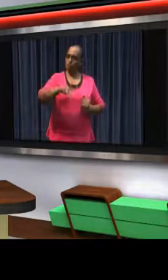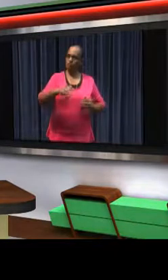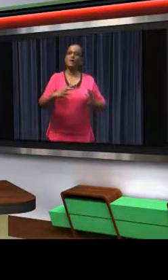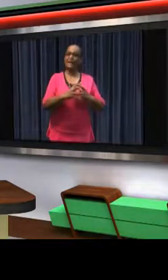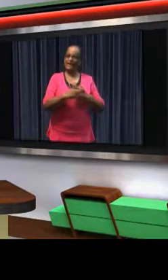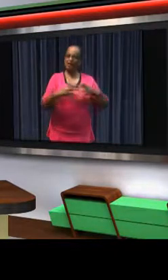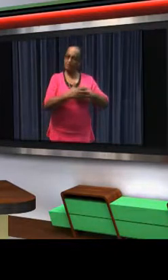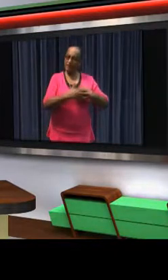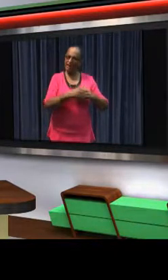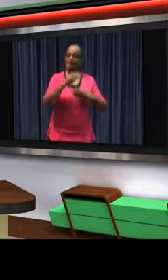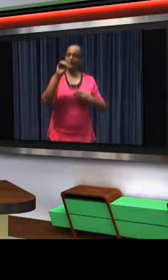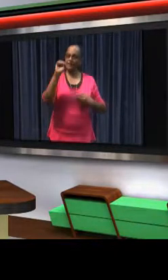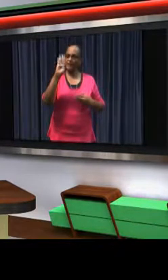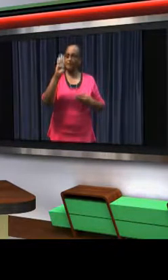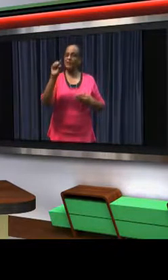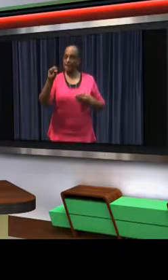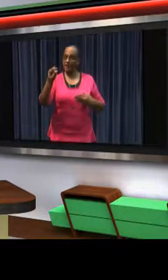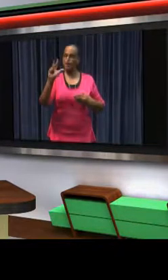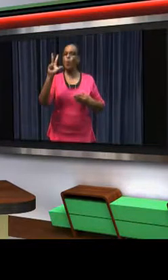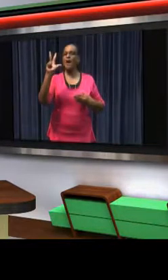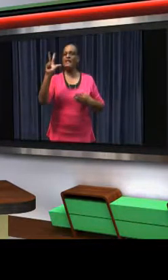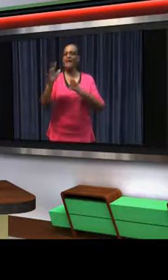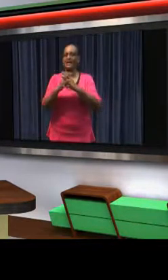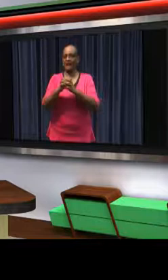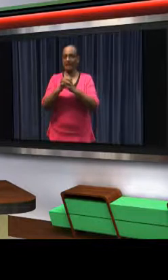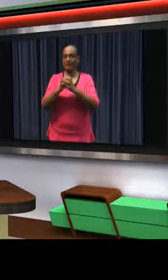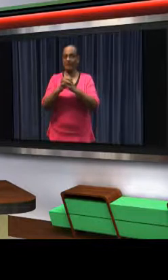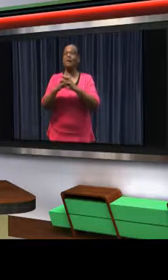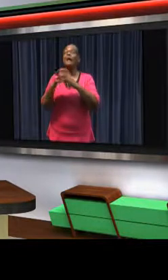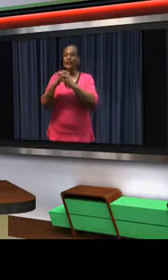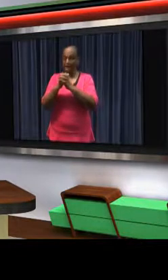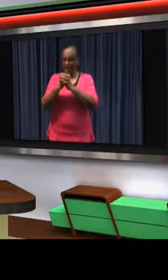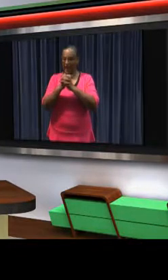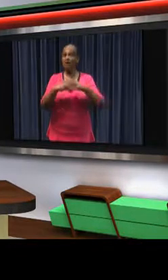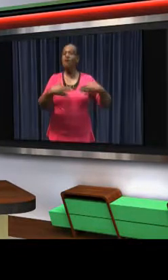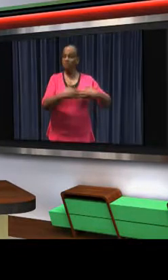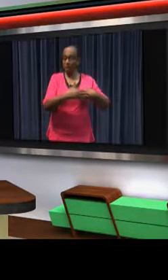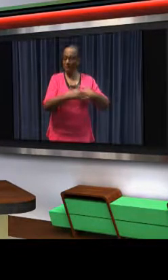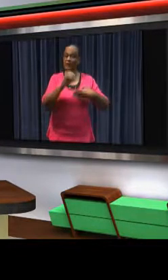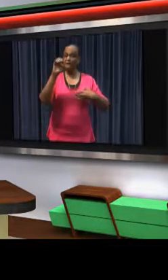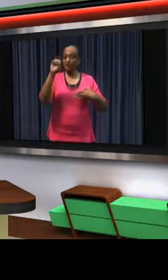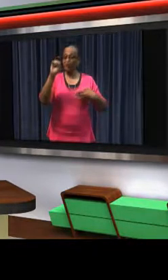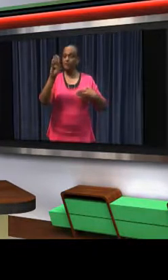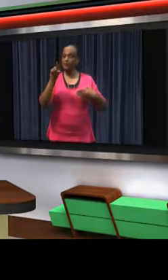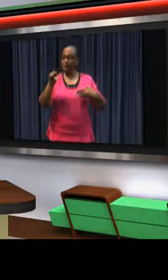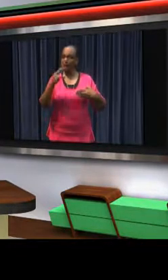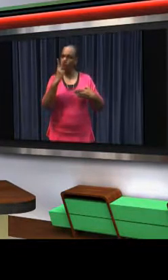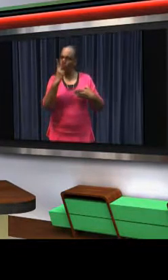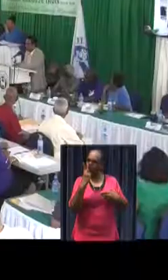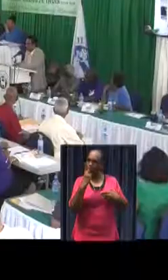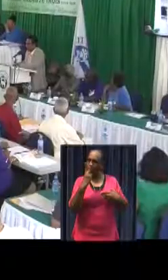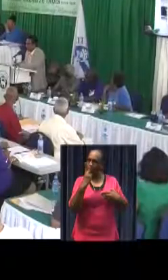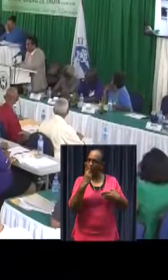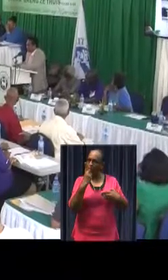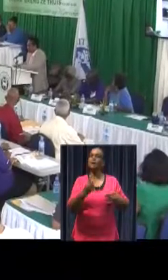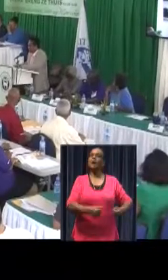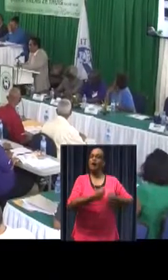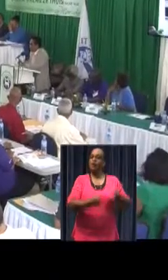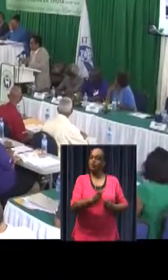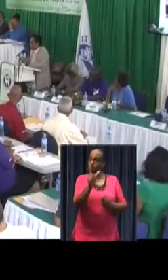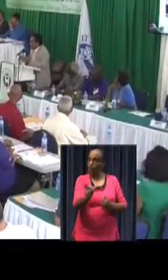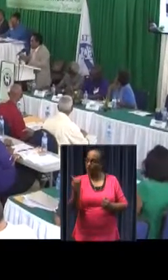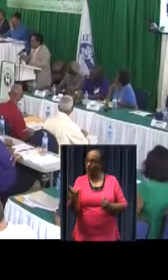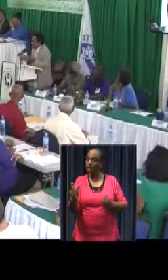election for a new bishop took place on Wednesday during the synod of the ABGS in the Wanika Kerk the church